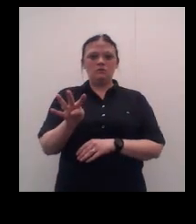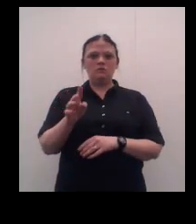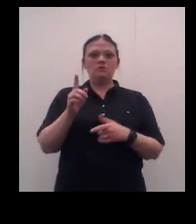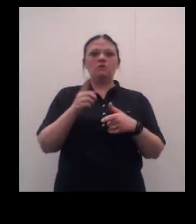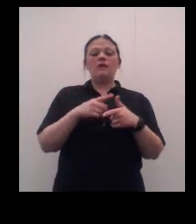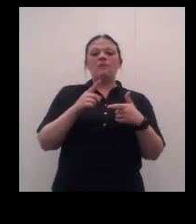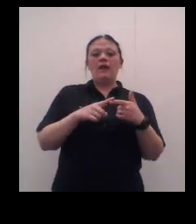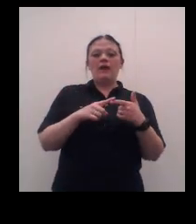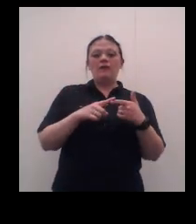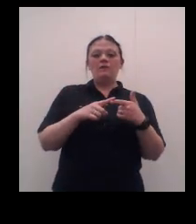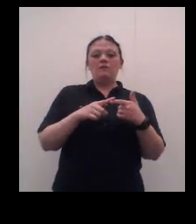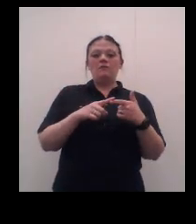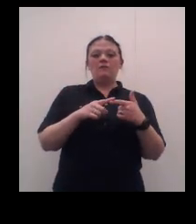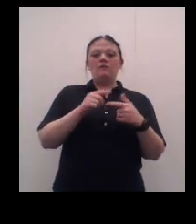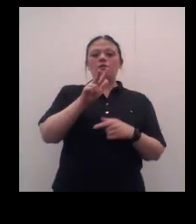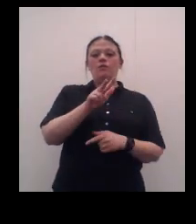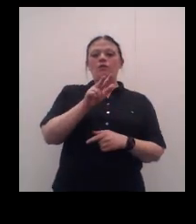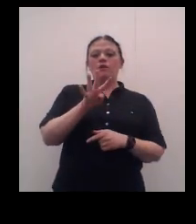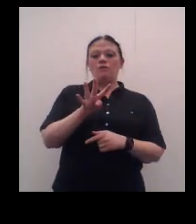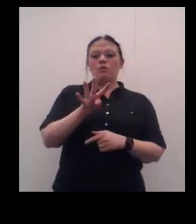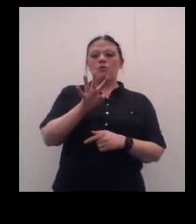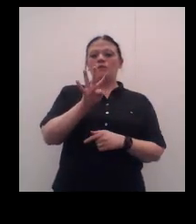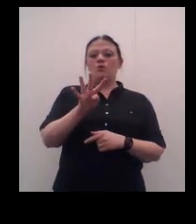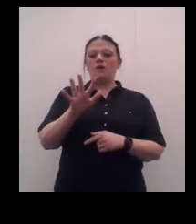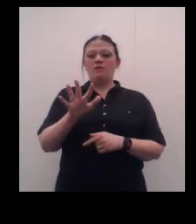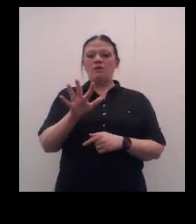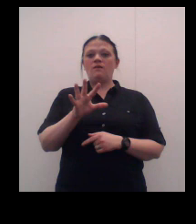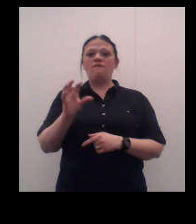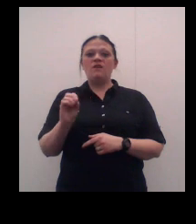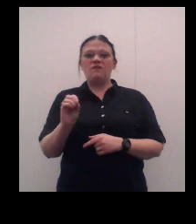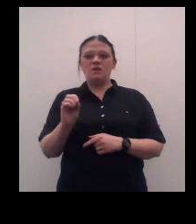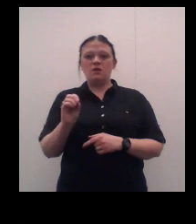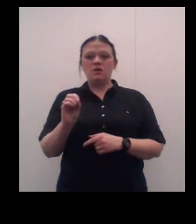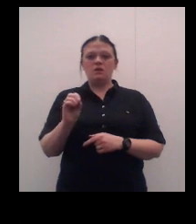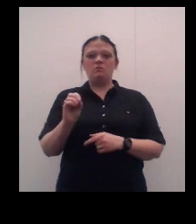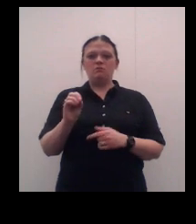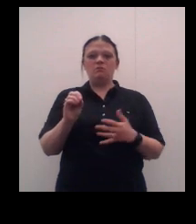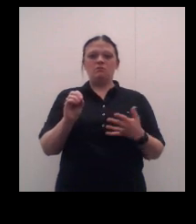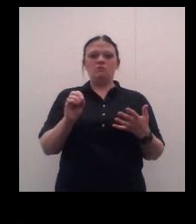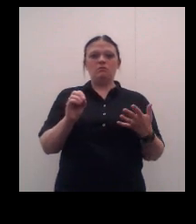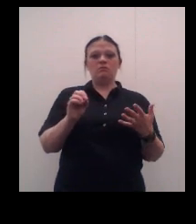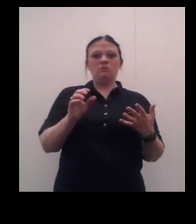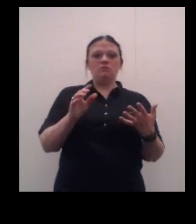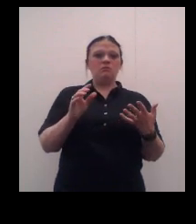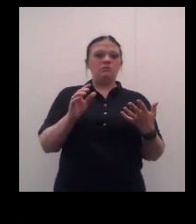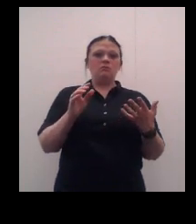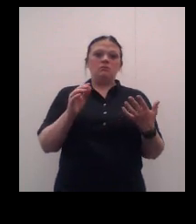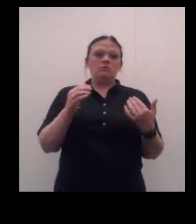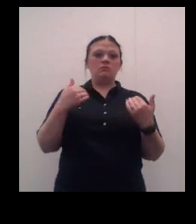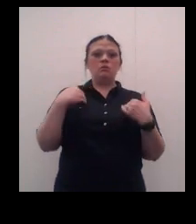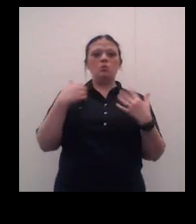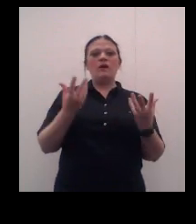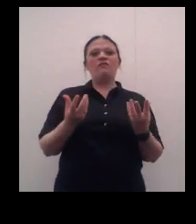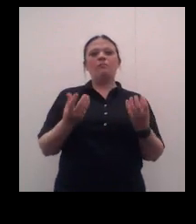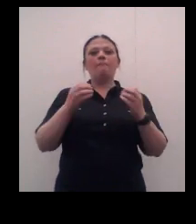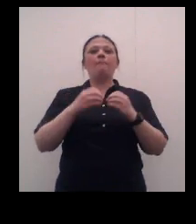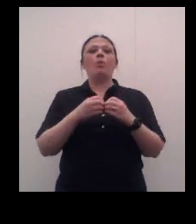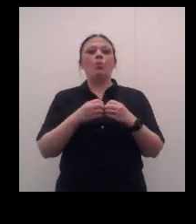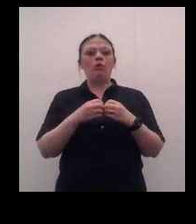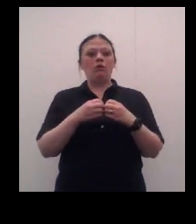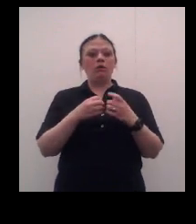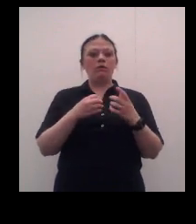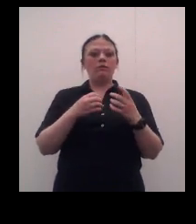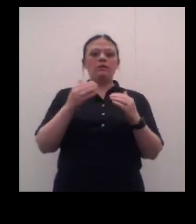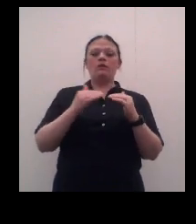have 34, 45 to 54-year-olds. You have a higher preponderance, of course, of those that